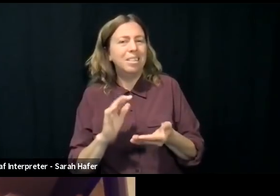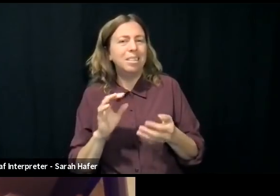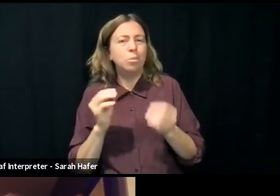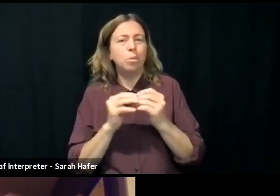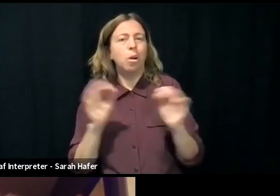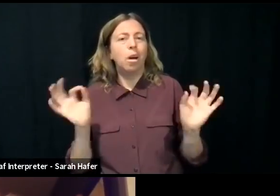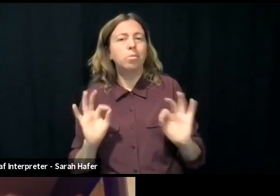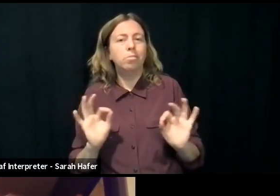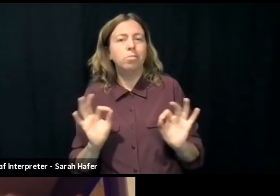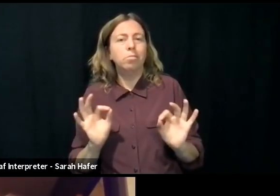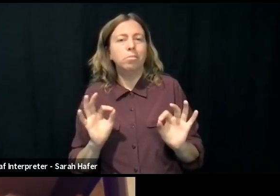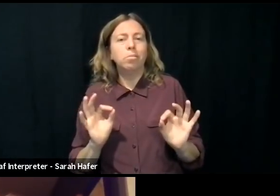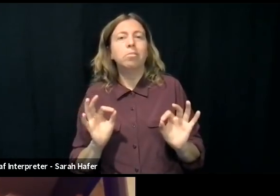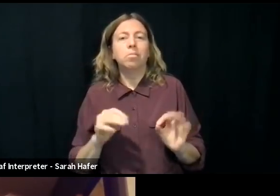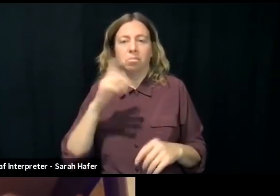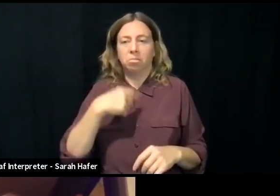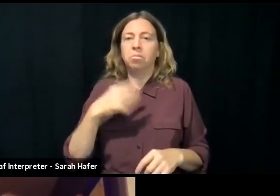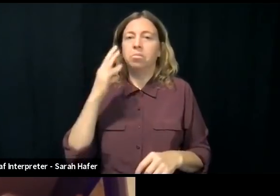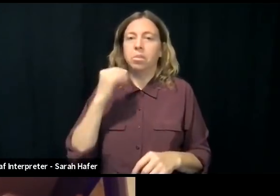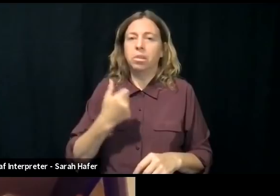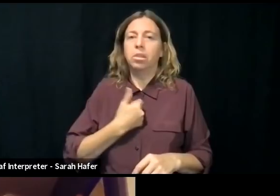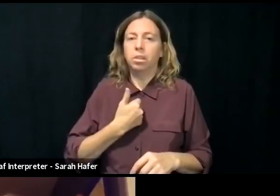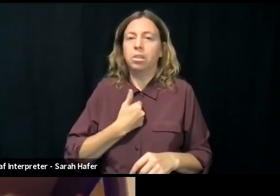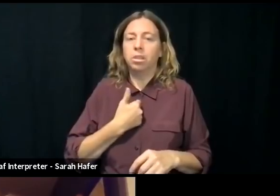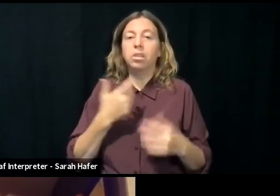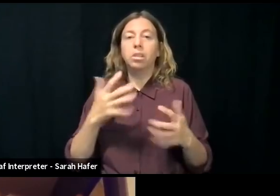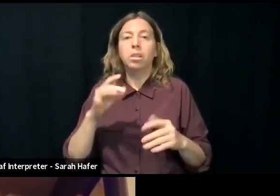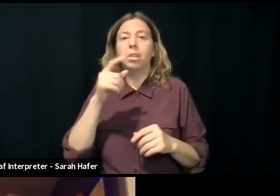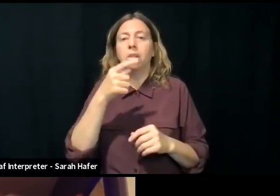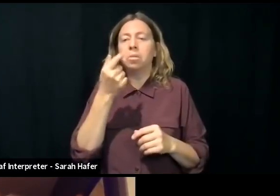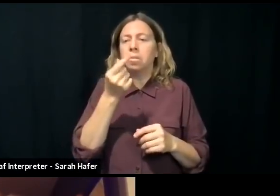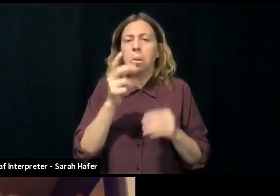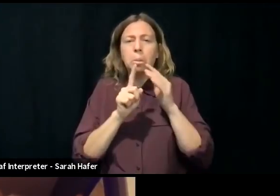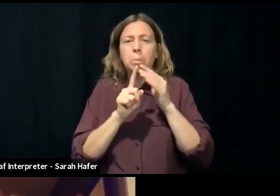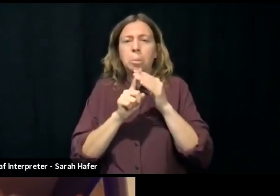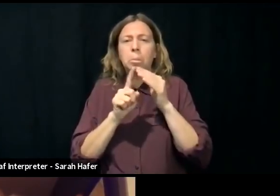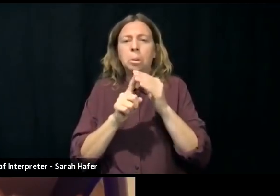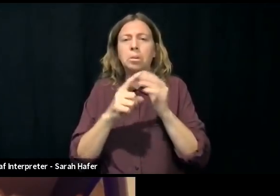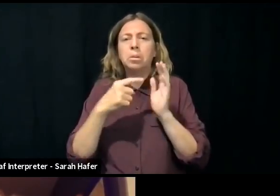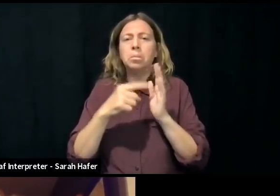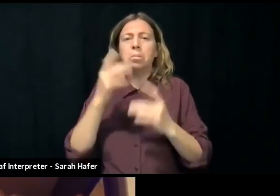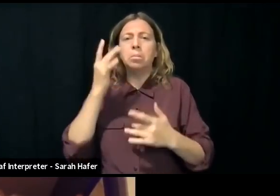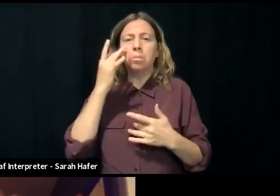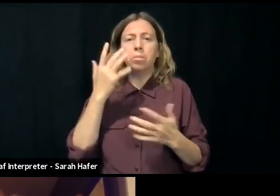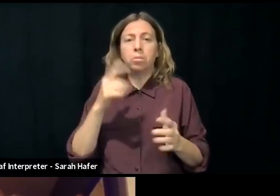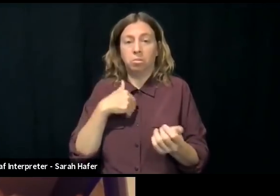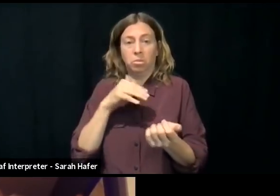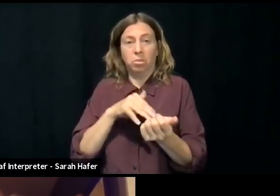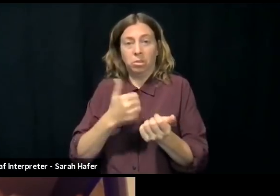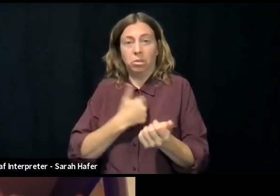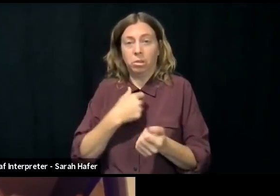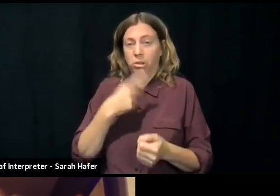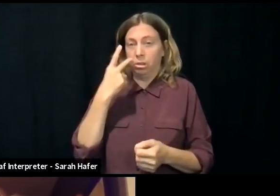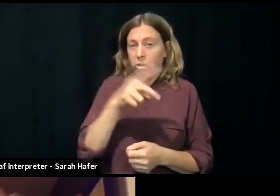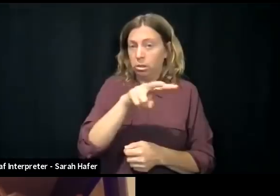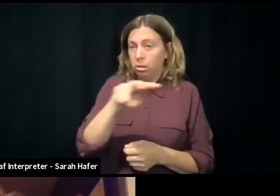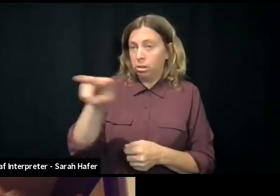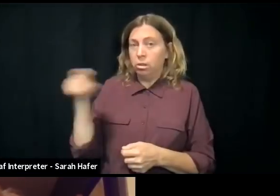very, very few symptoms, but being a healthcare provider, I was really on top of paying attention to my symptoms. I had a dry